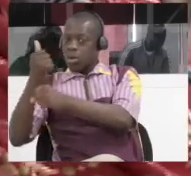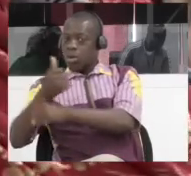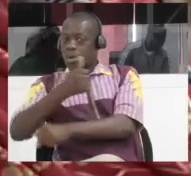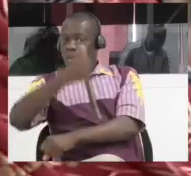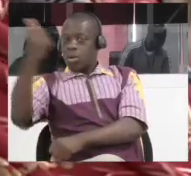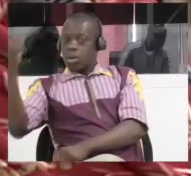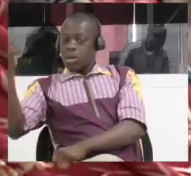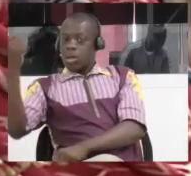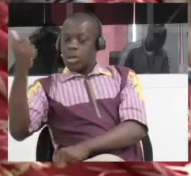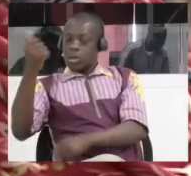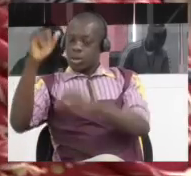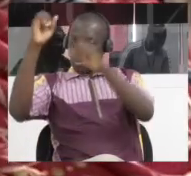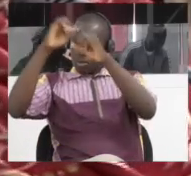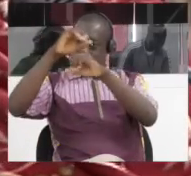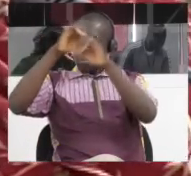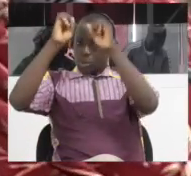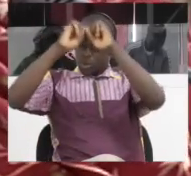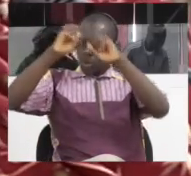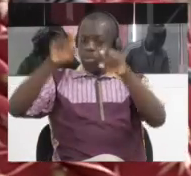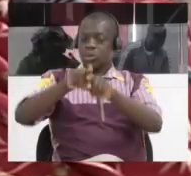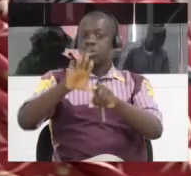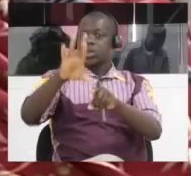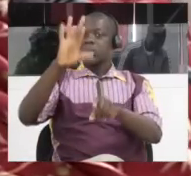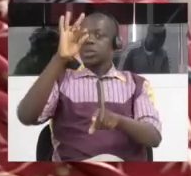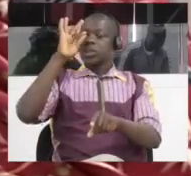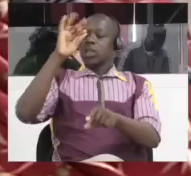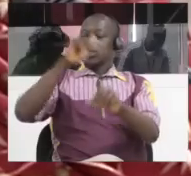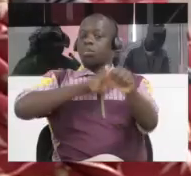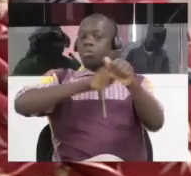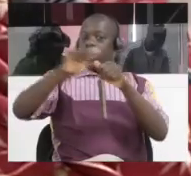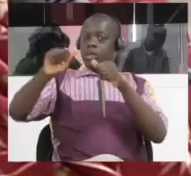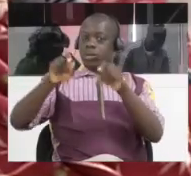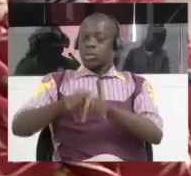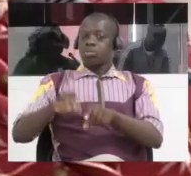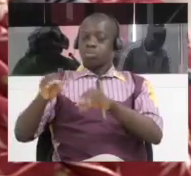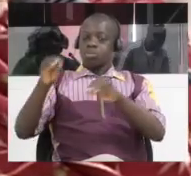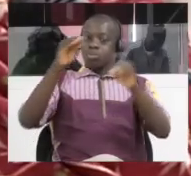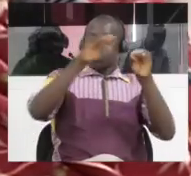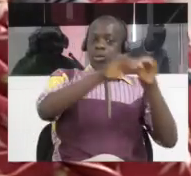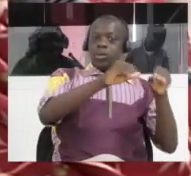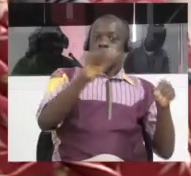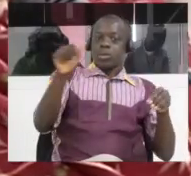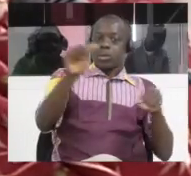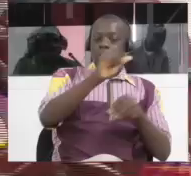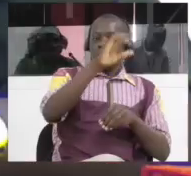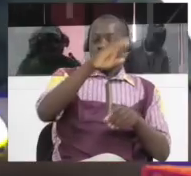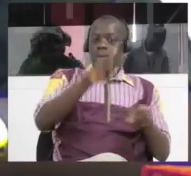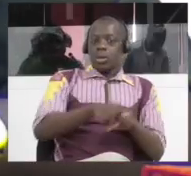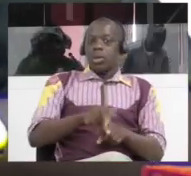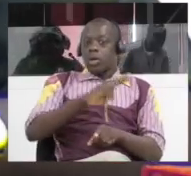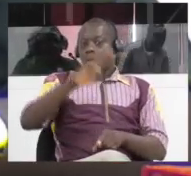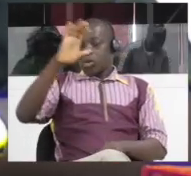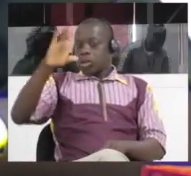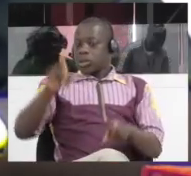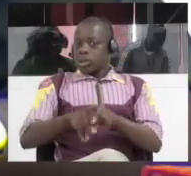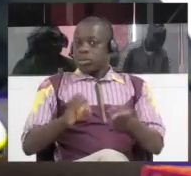select the best of your lot to post to another country. No country would want to send mediocres to another